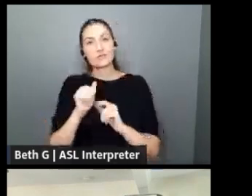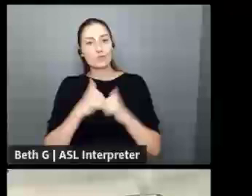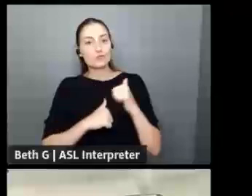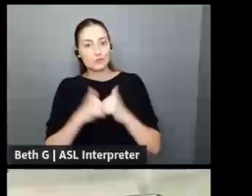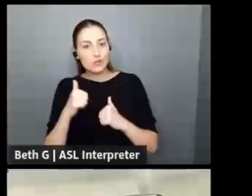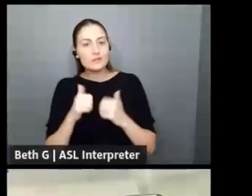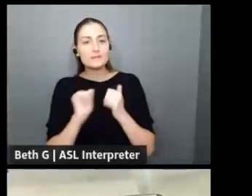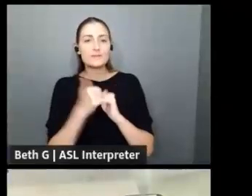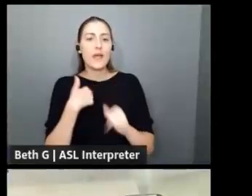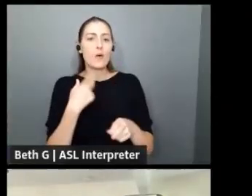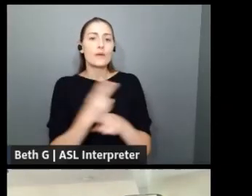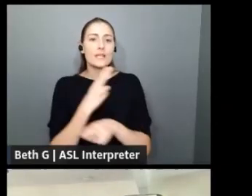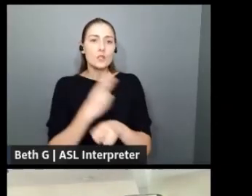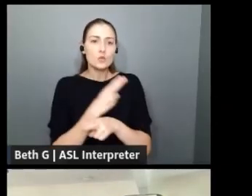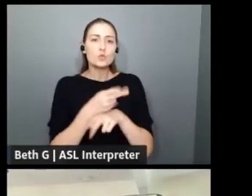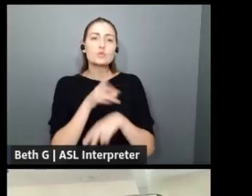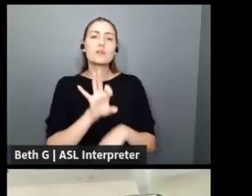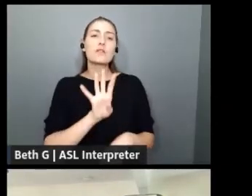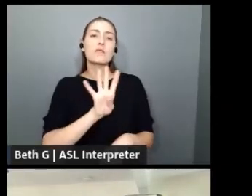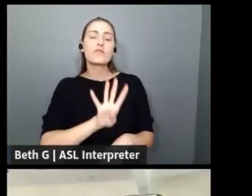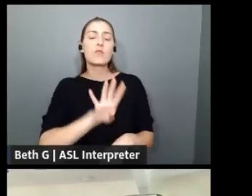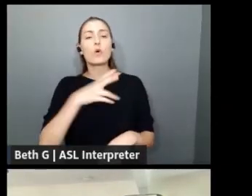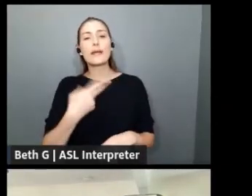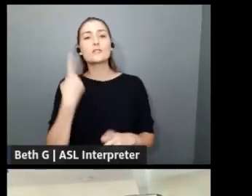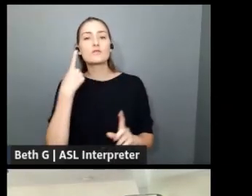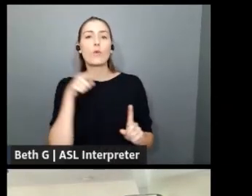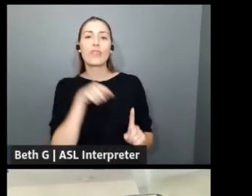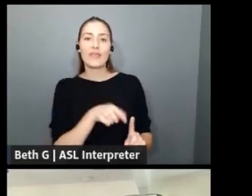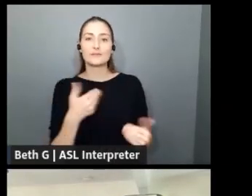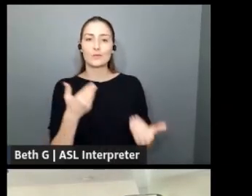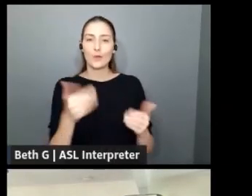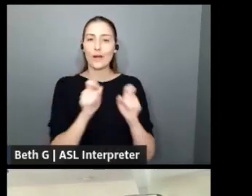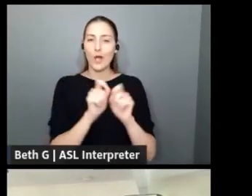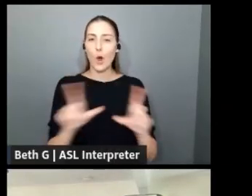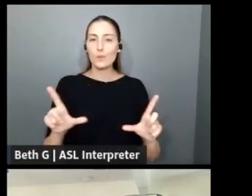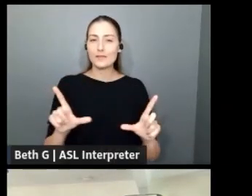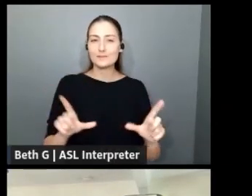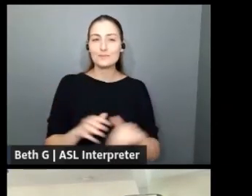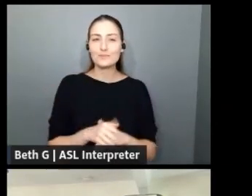to simplify this? So let's look at a template with FN ForEach.